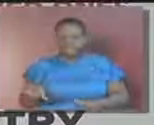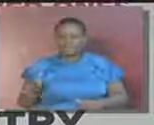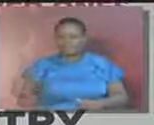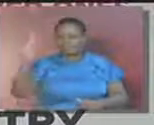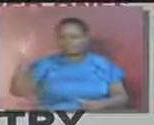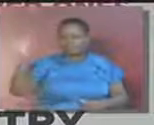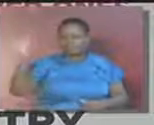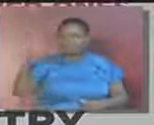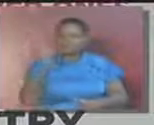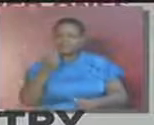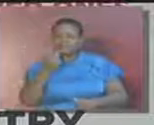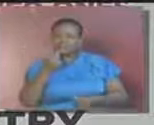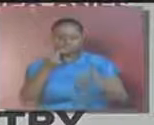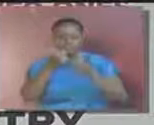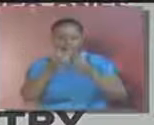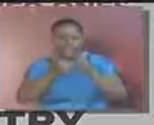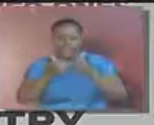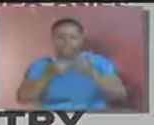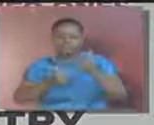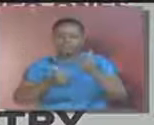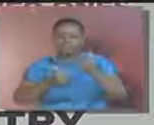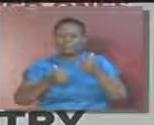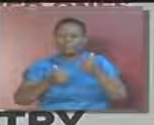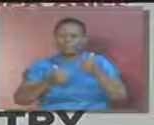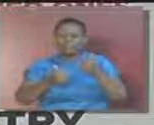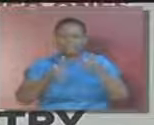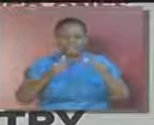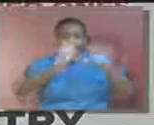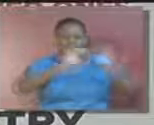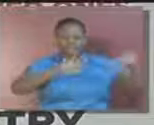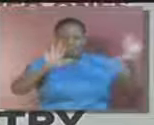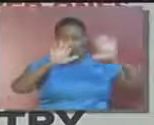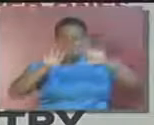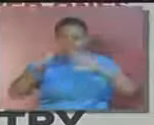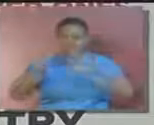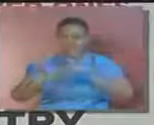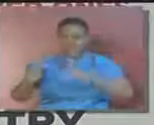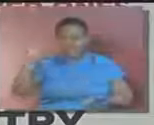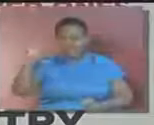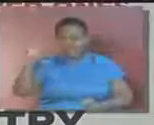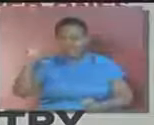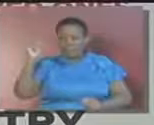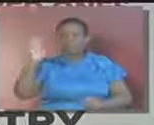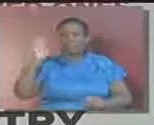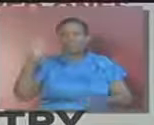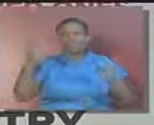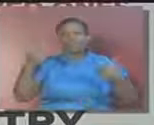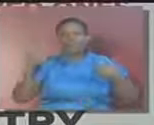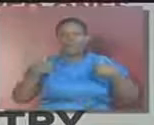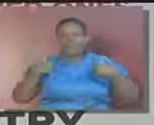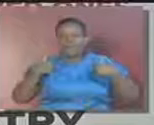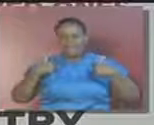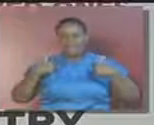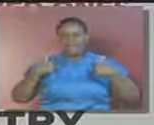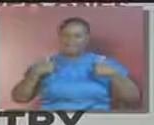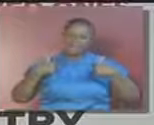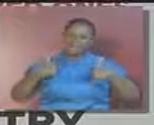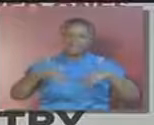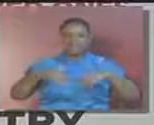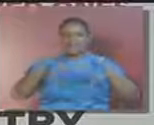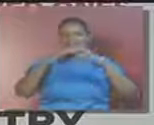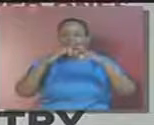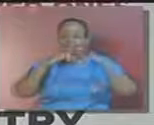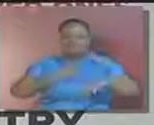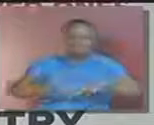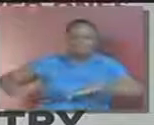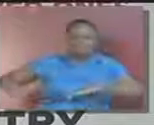site. The mass vaccination site at Queen's Park, Savannah, at their peak,